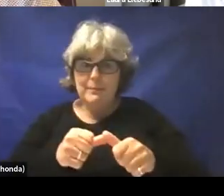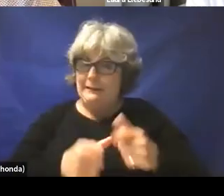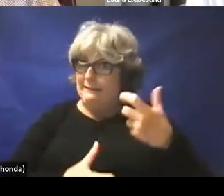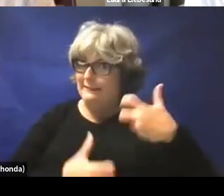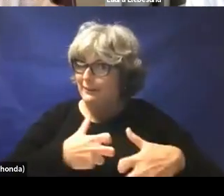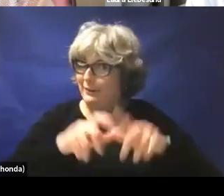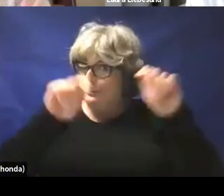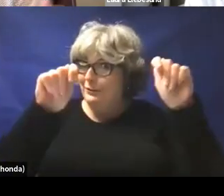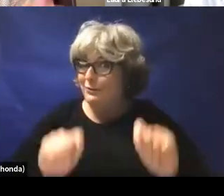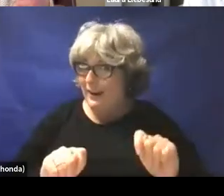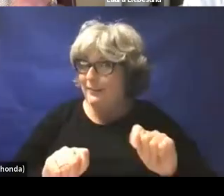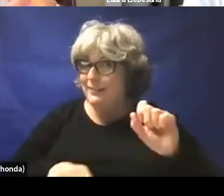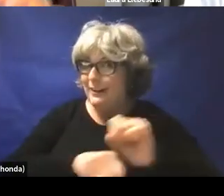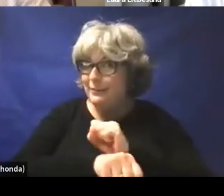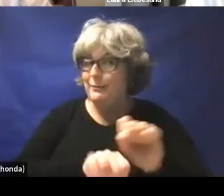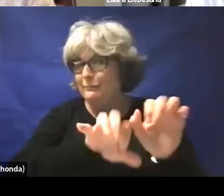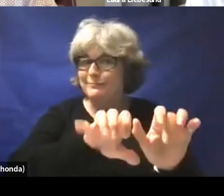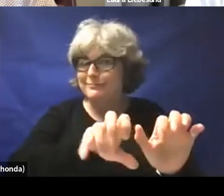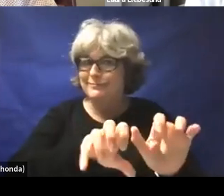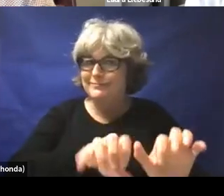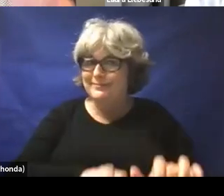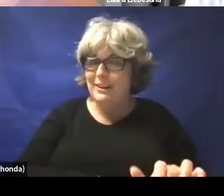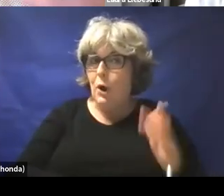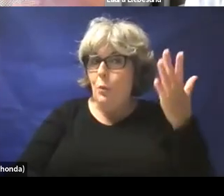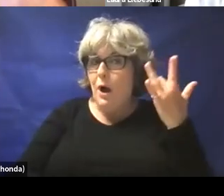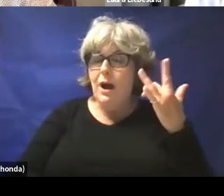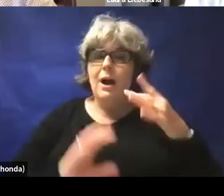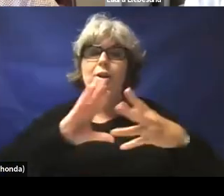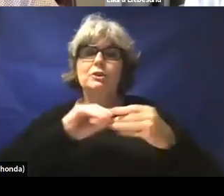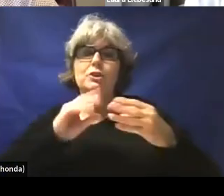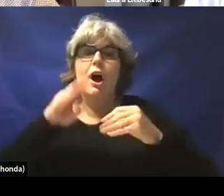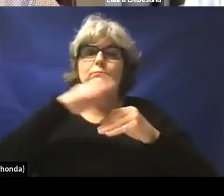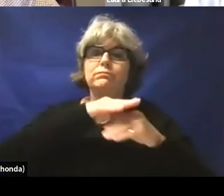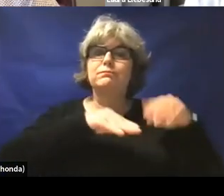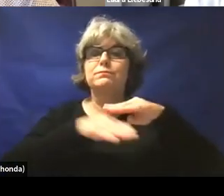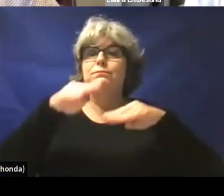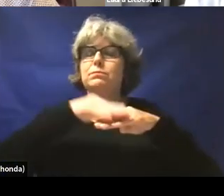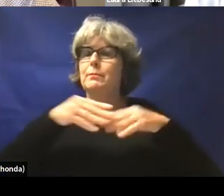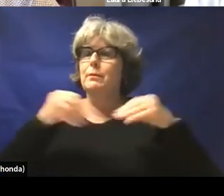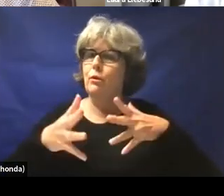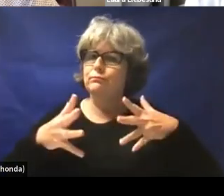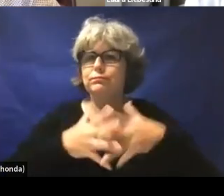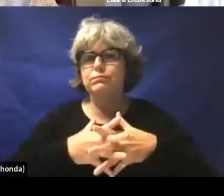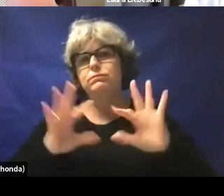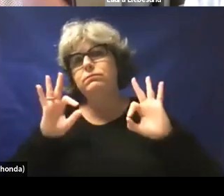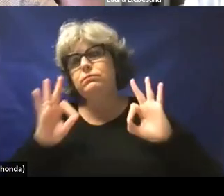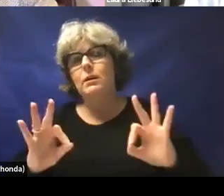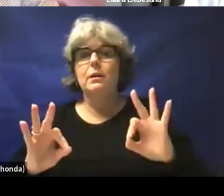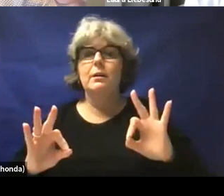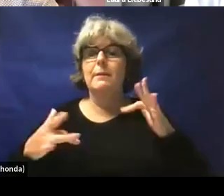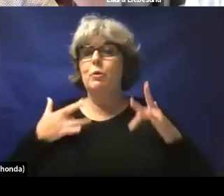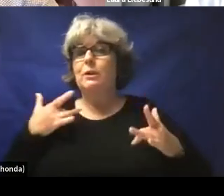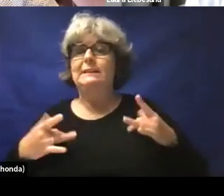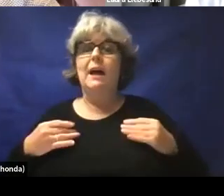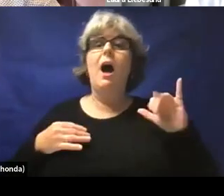transcript to correct and to write, because you had a lot of talk over, but it made it that much richer because people were